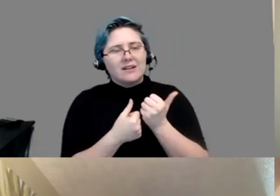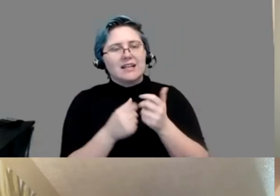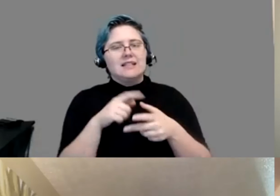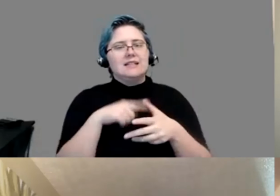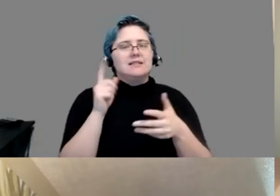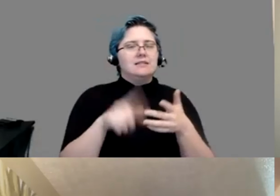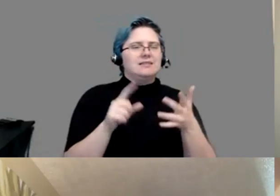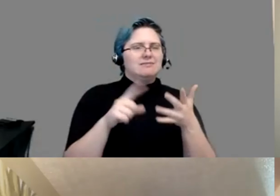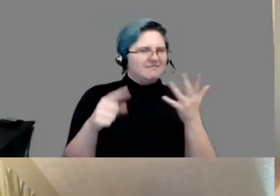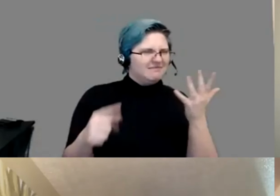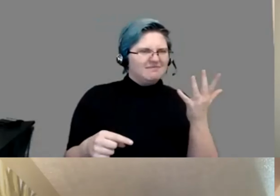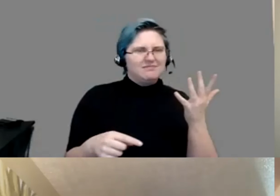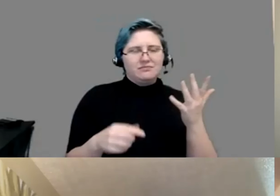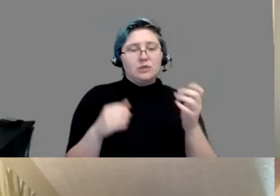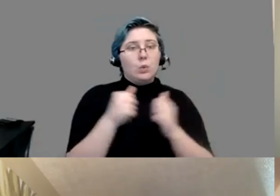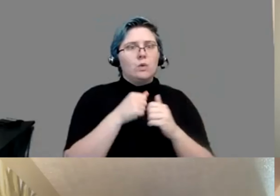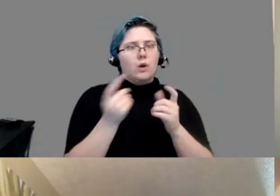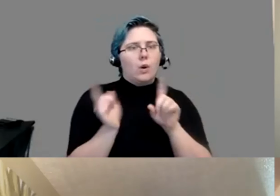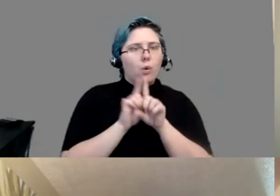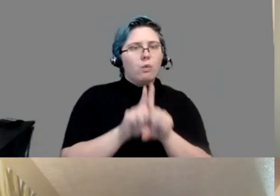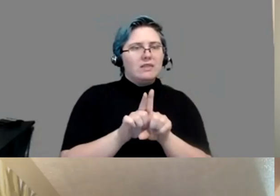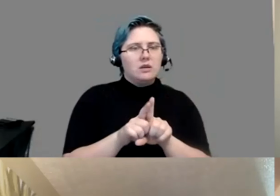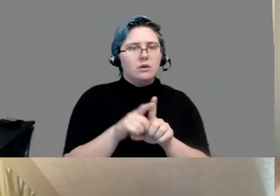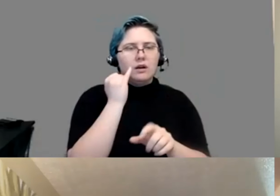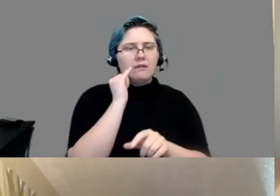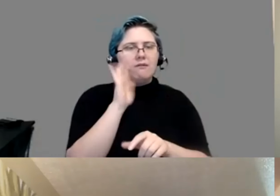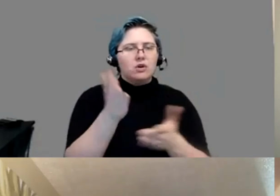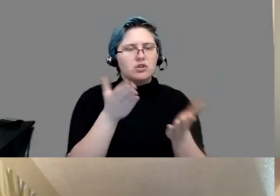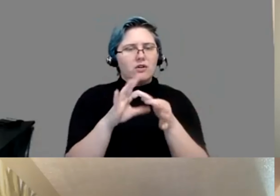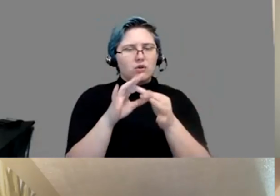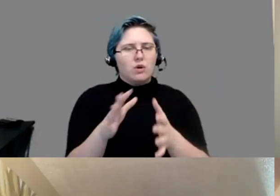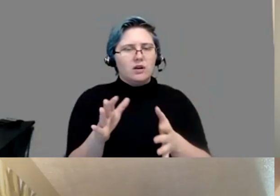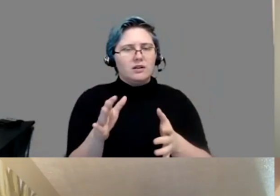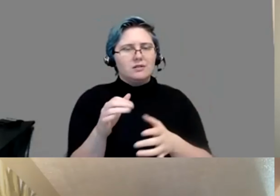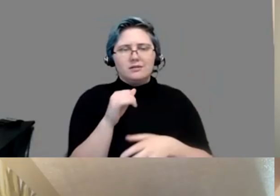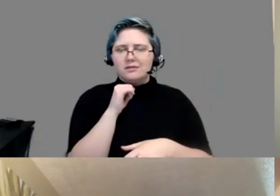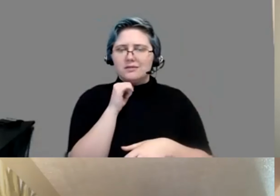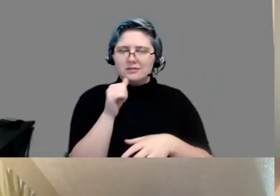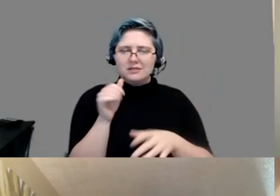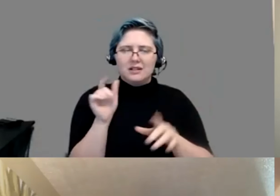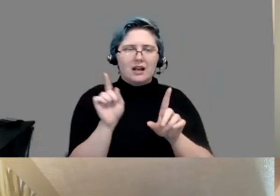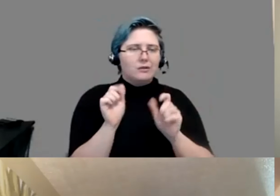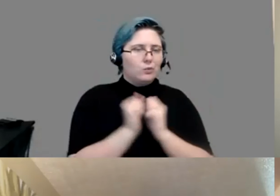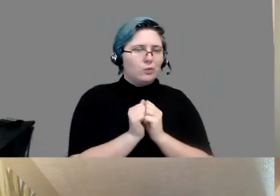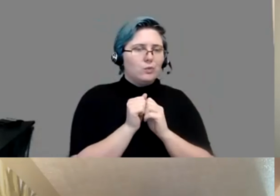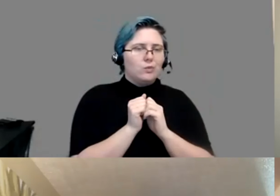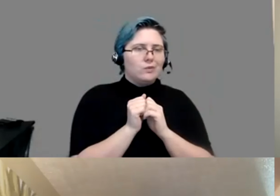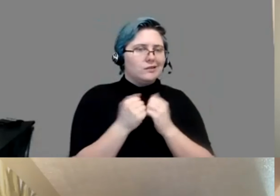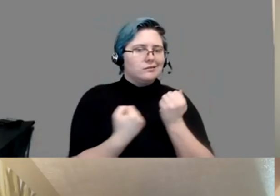and things like that with you if your service coordinator is not with you with this